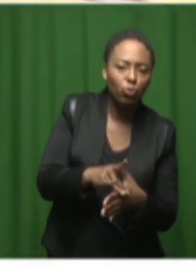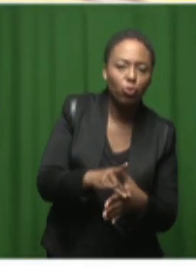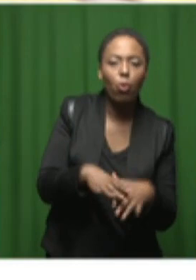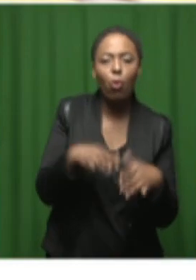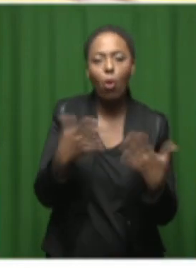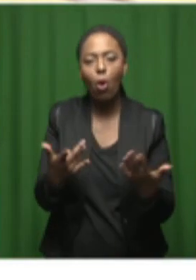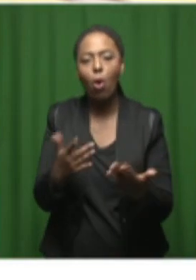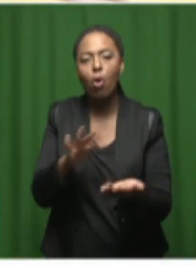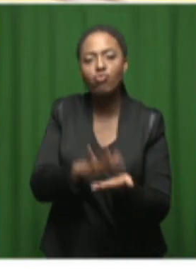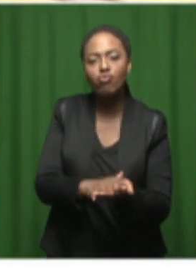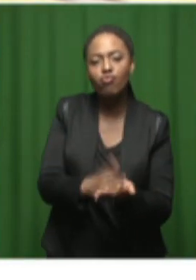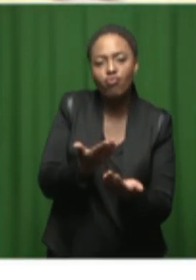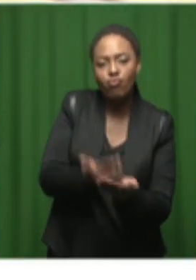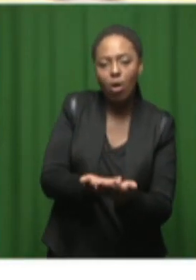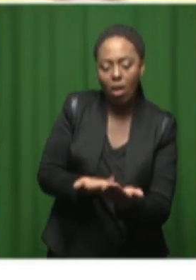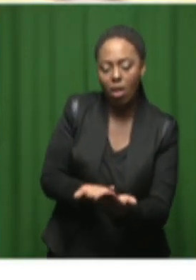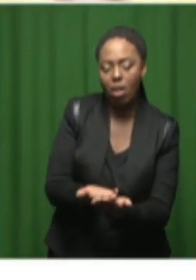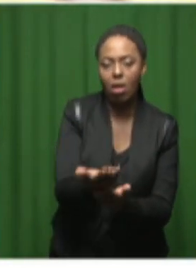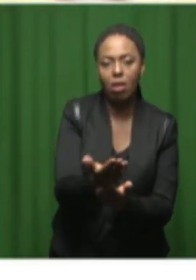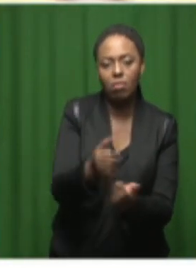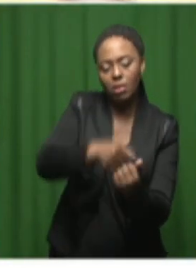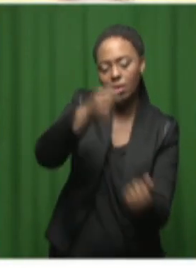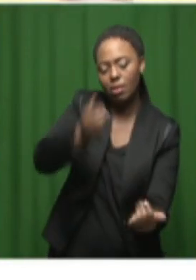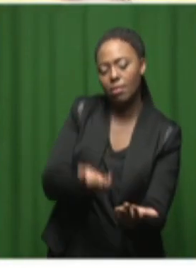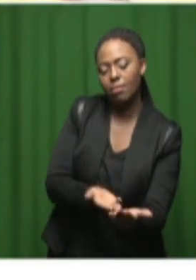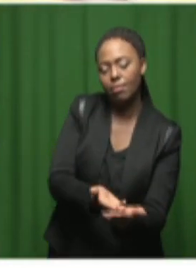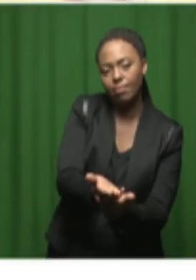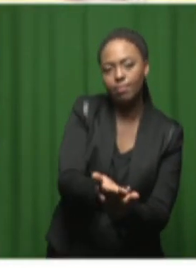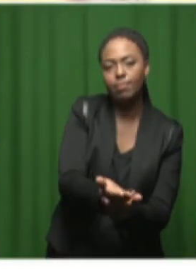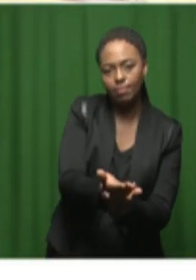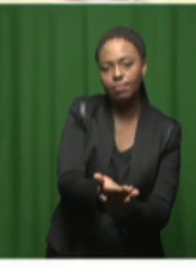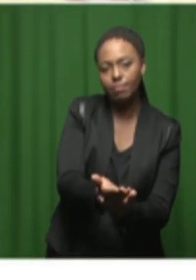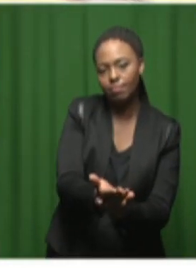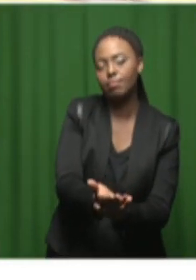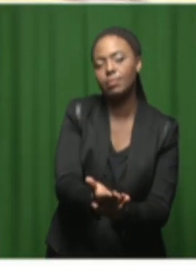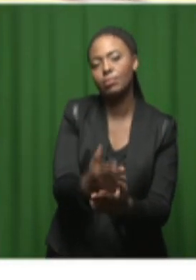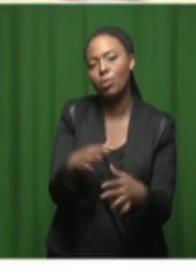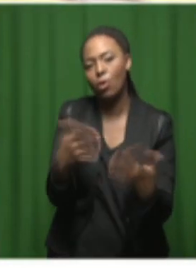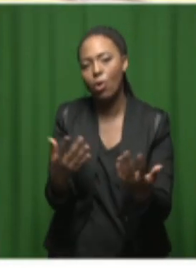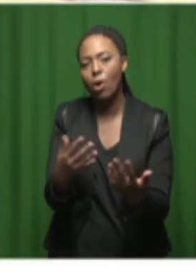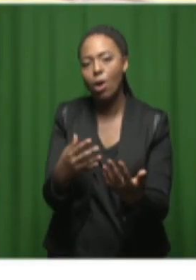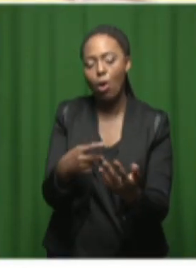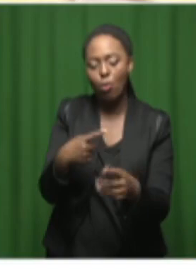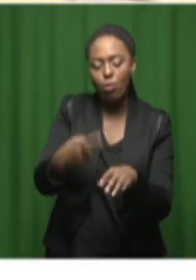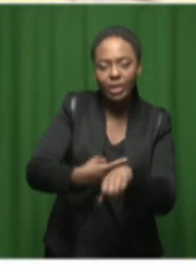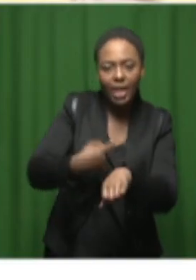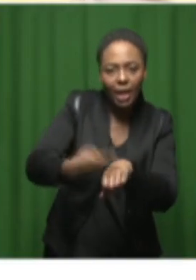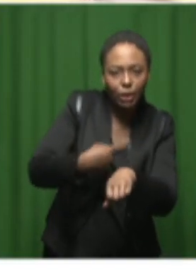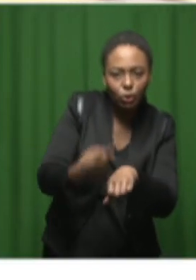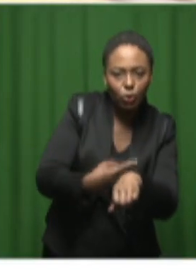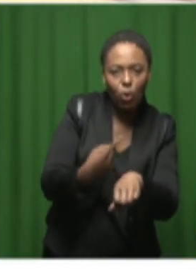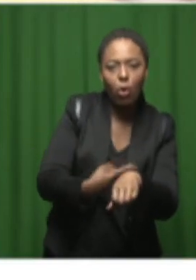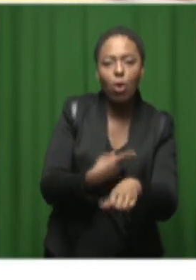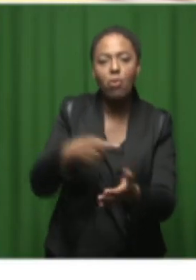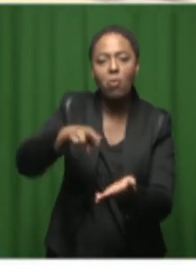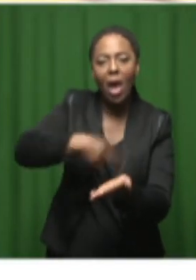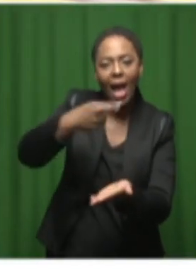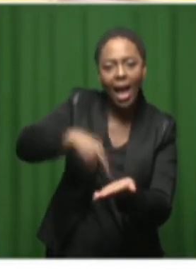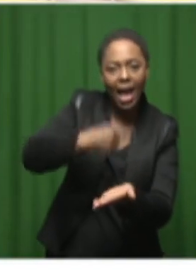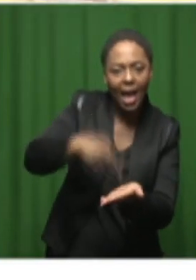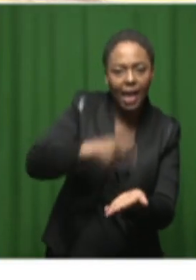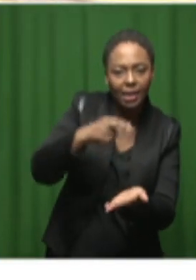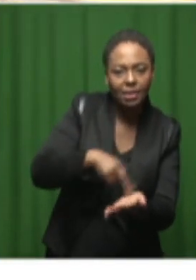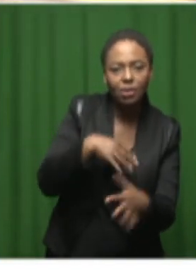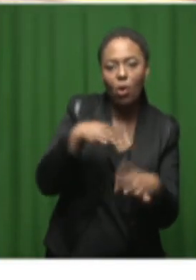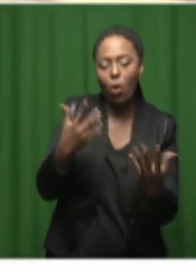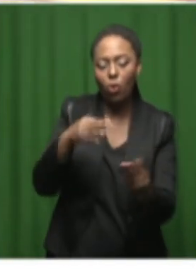roast with some side veggies and some starch, so maybe potatoes or rice or dumpling or